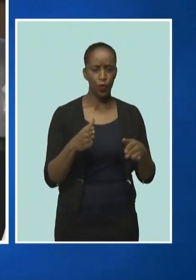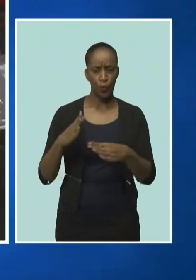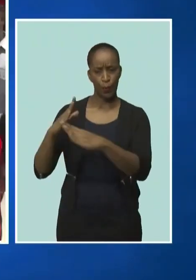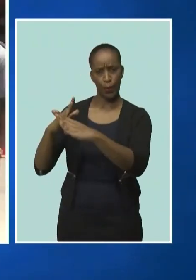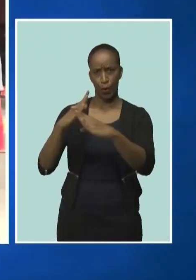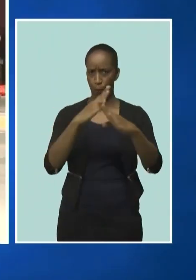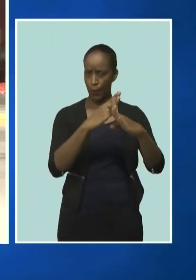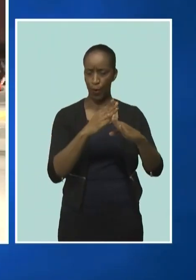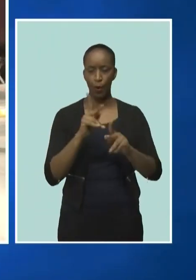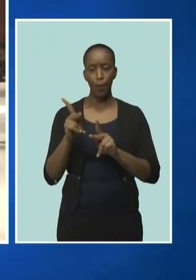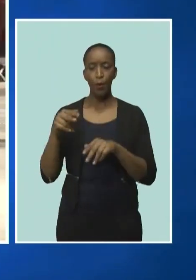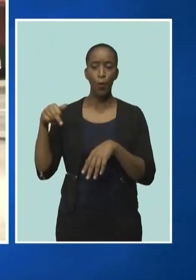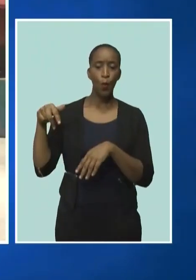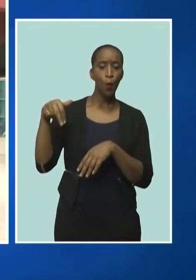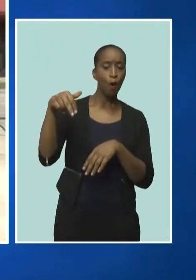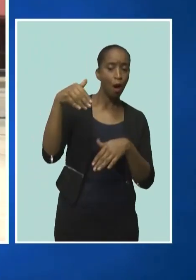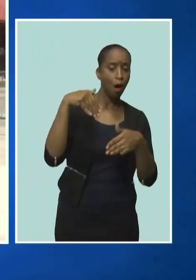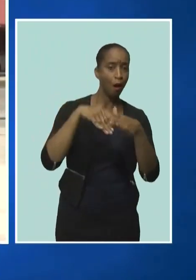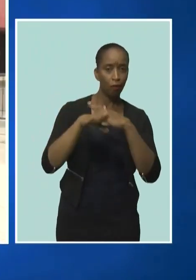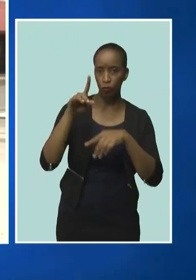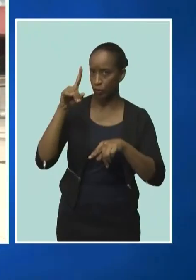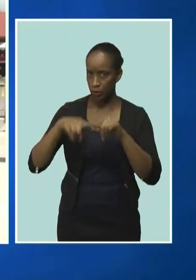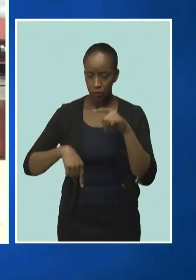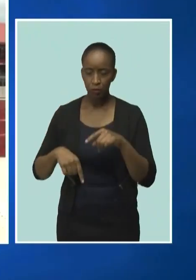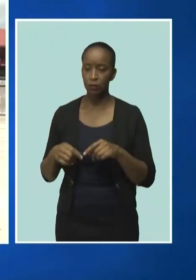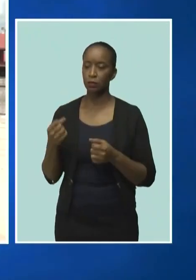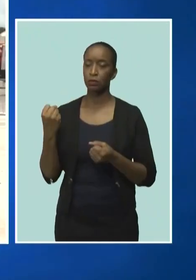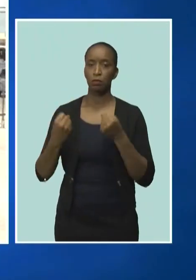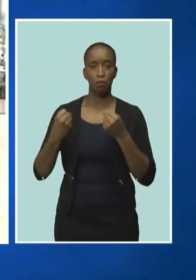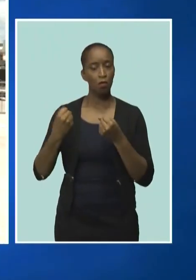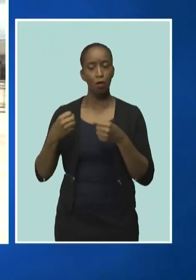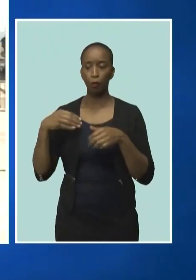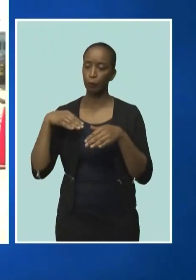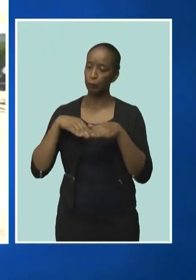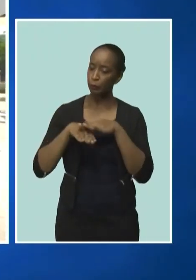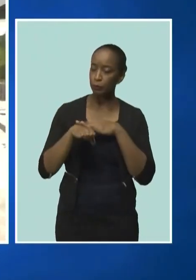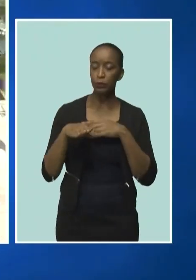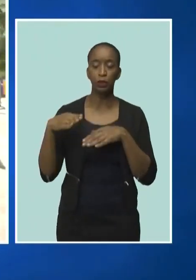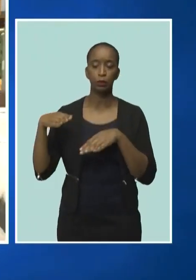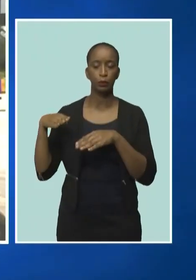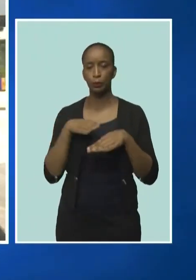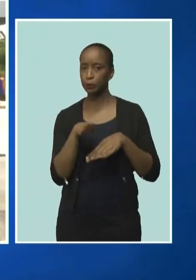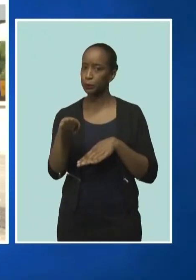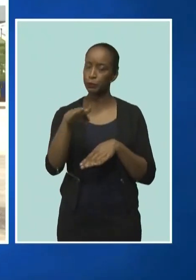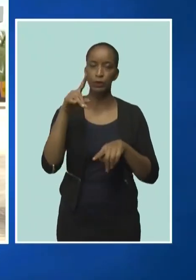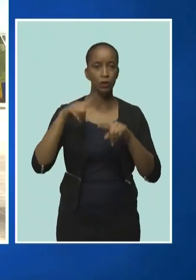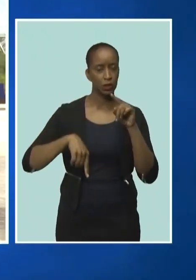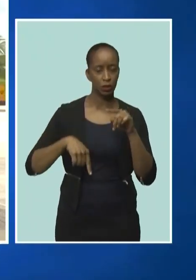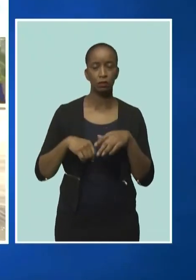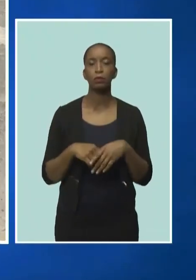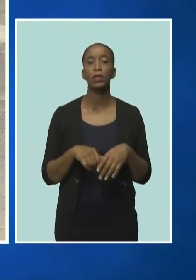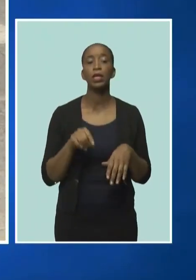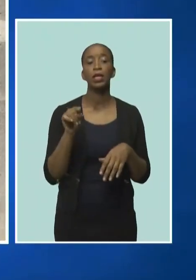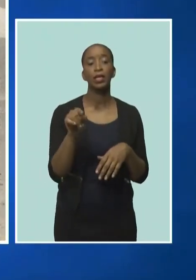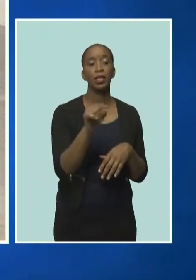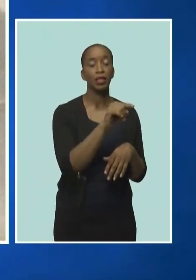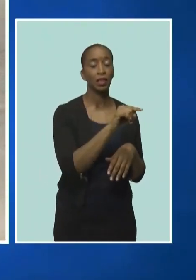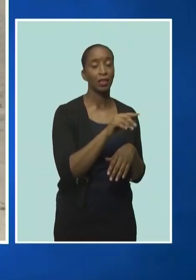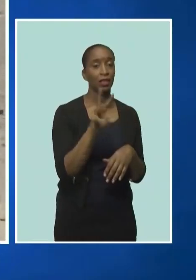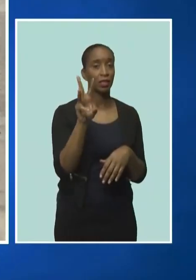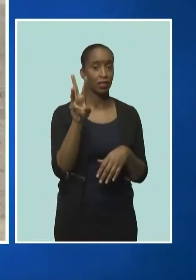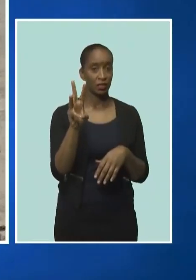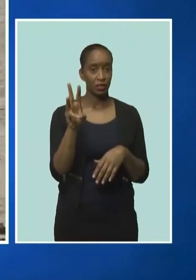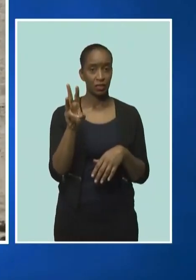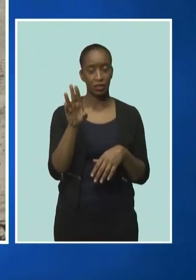and motorists. Mr. Small says 6 officers with 1 water tender from the Bridgetown station responded to the